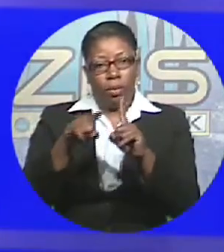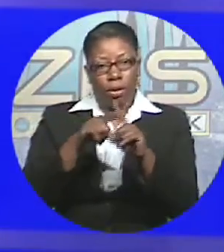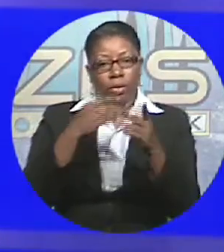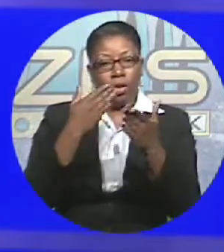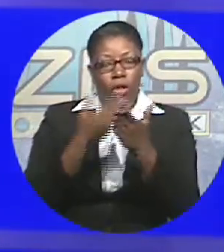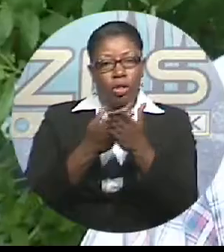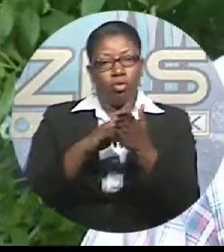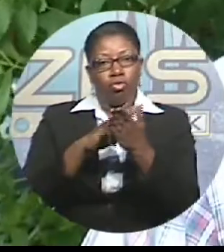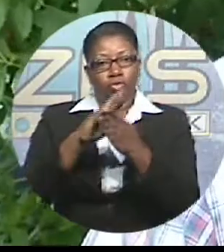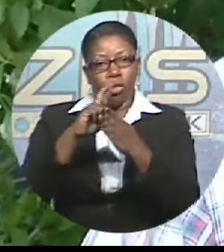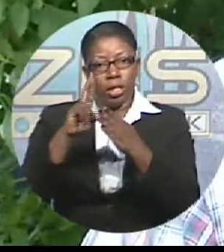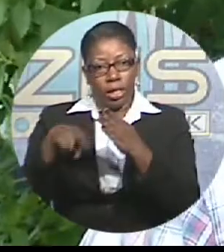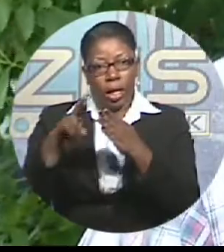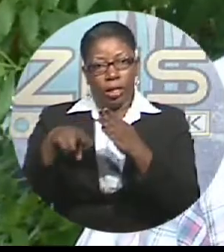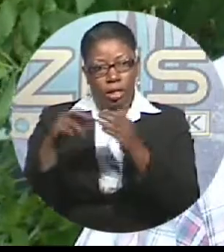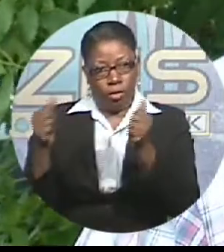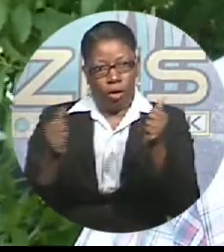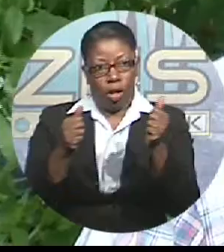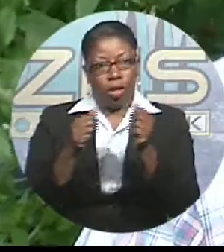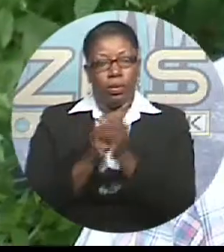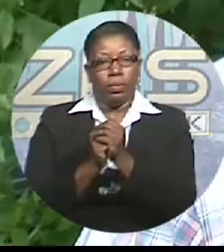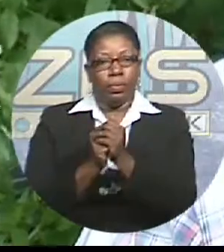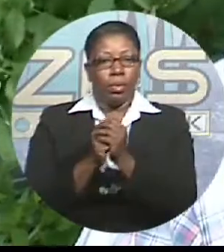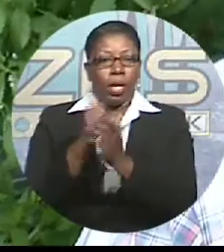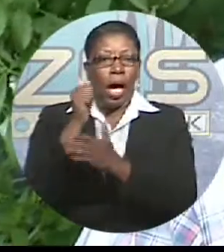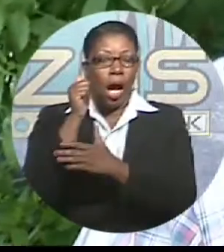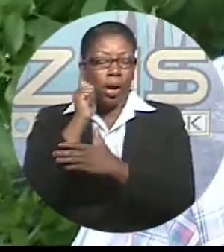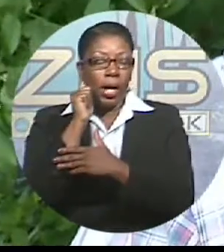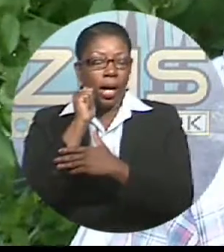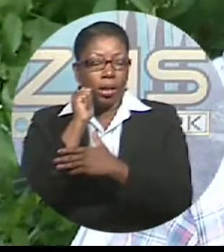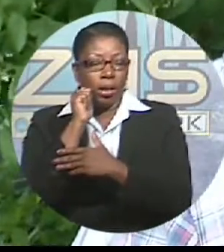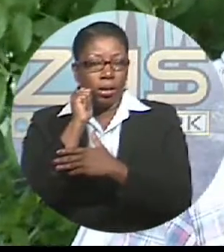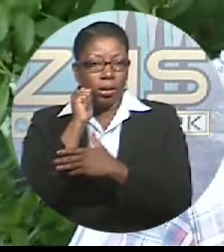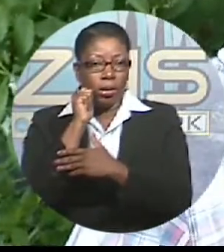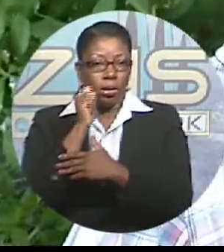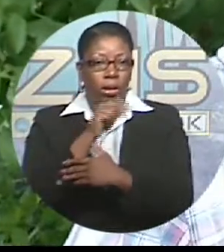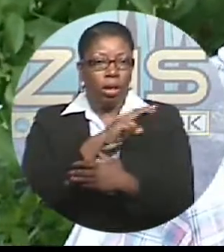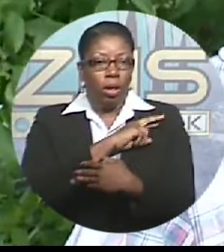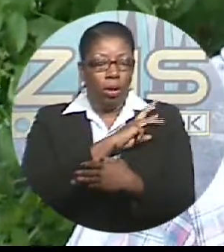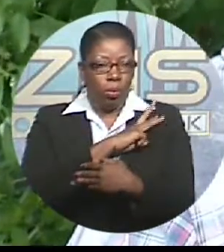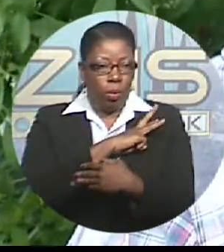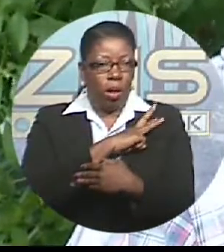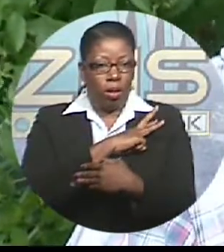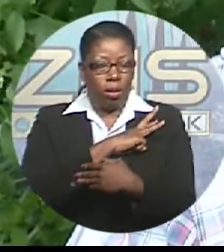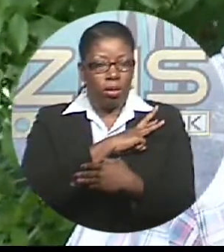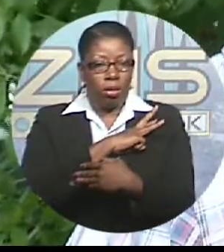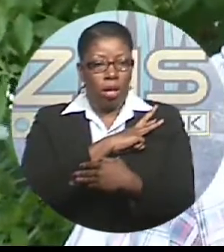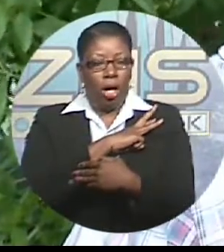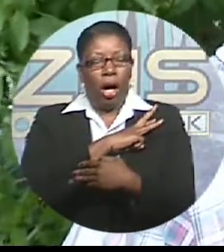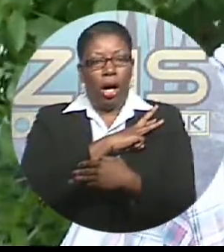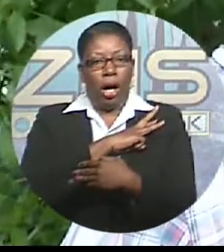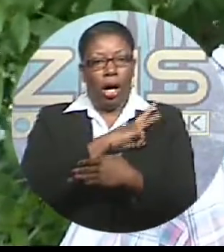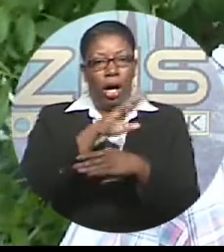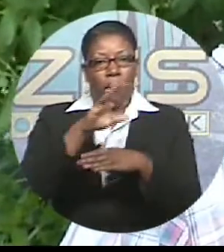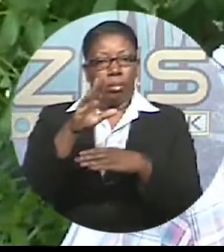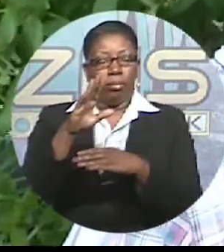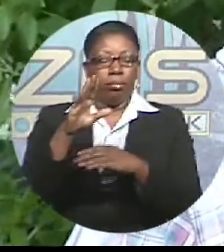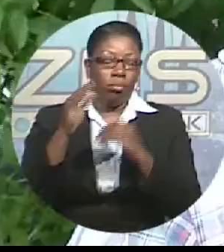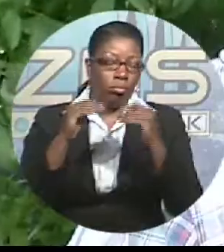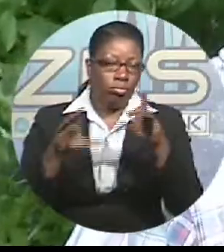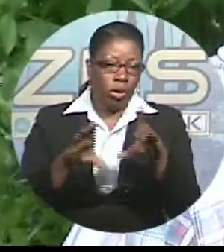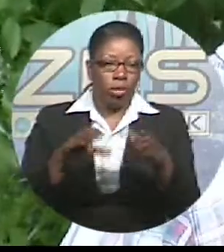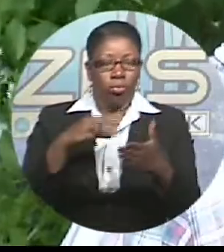followed. Ariana is the first Bahamian swimmer really to make the finals of the Olympic Games, and she continues to perform very well. She's moved her training to